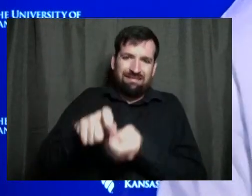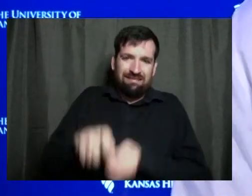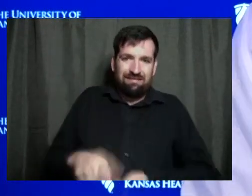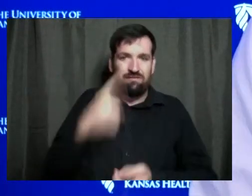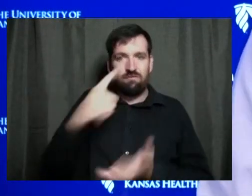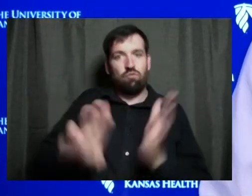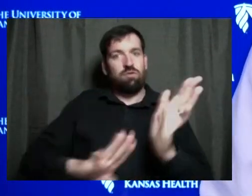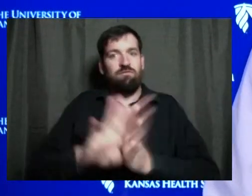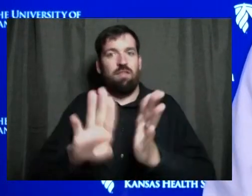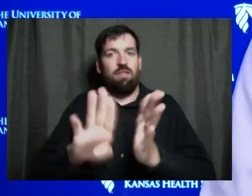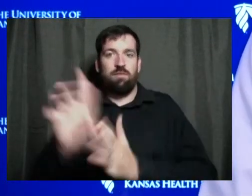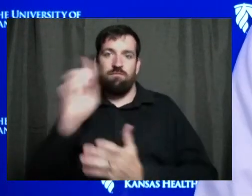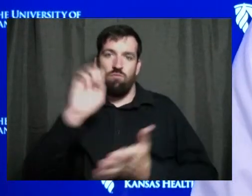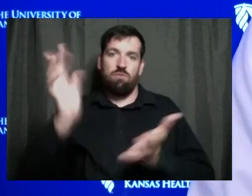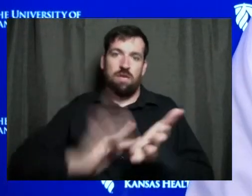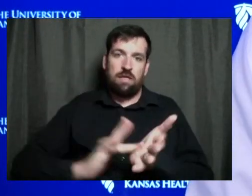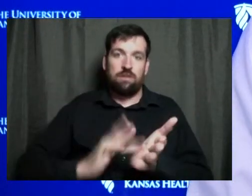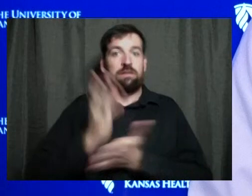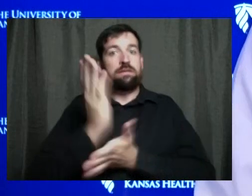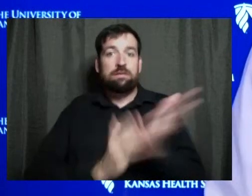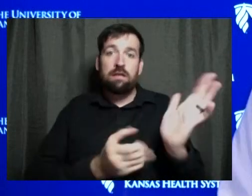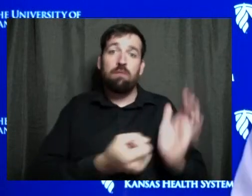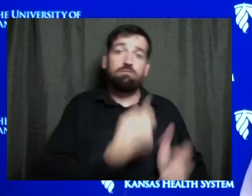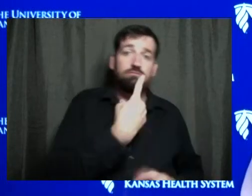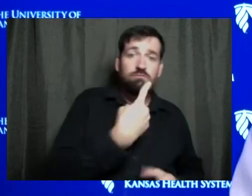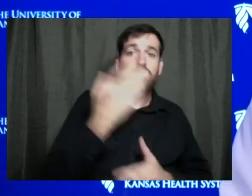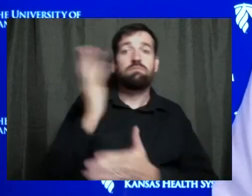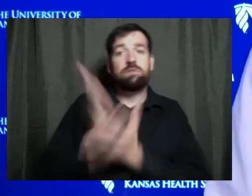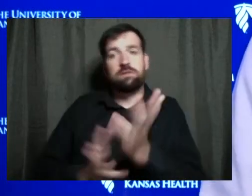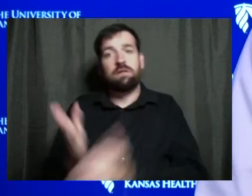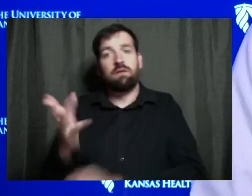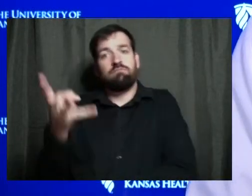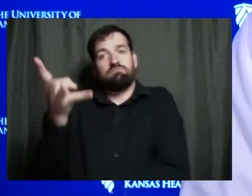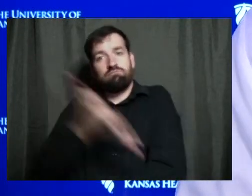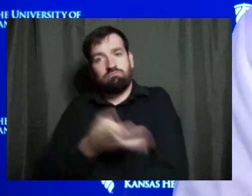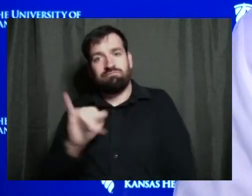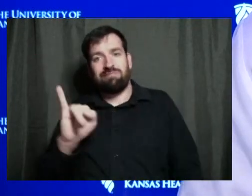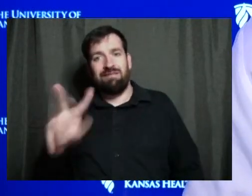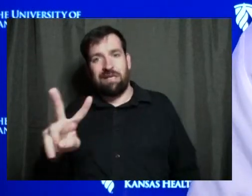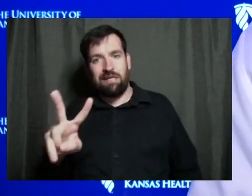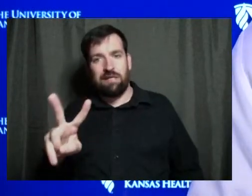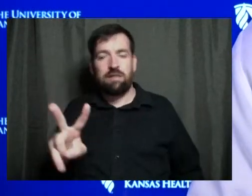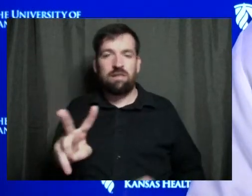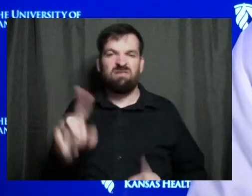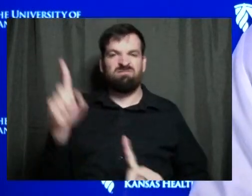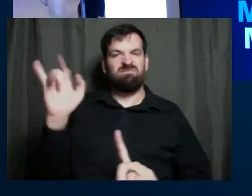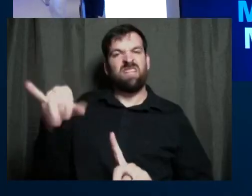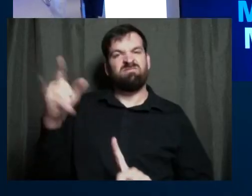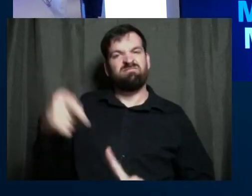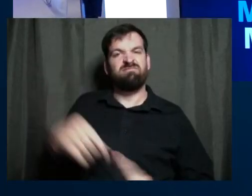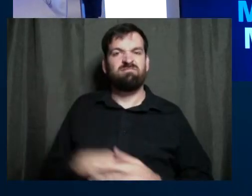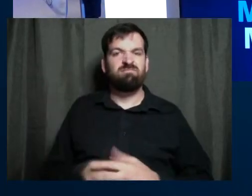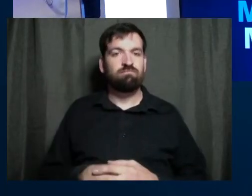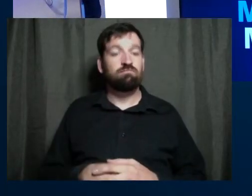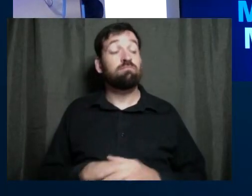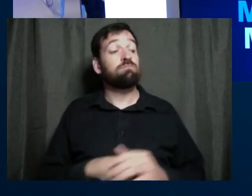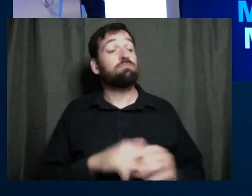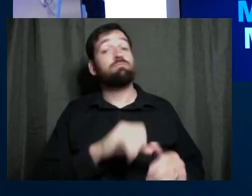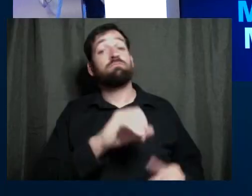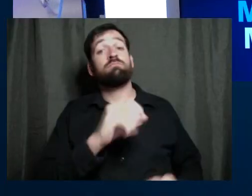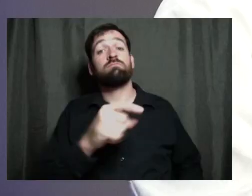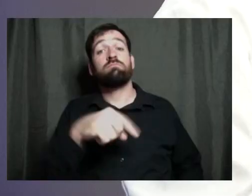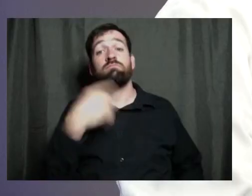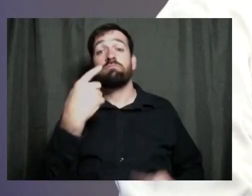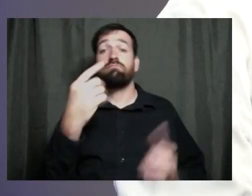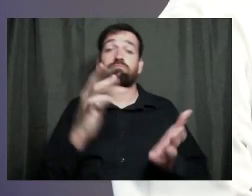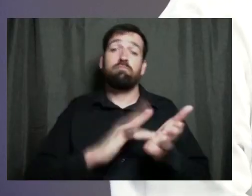drugs on why some may be oral and some may be IV and what have you. And I think that's the main point there. And I would say the oral pill, Hawkeye, is different